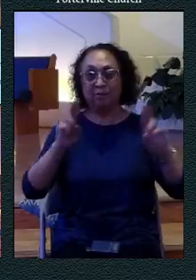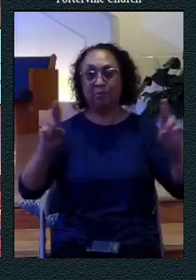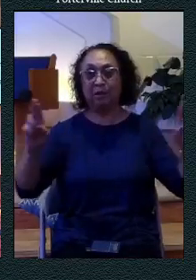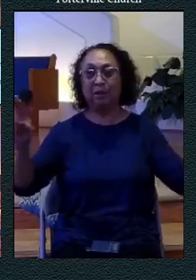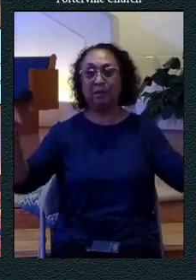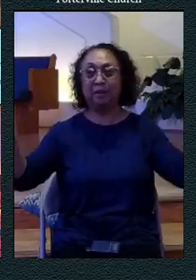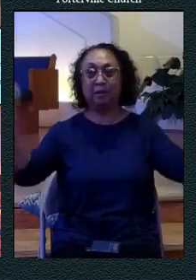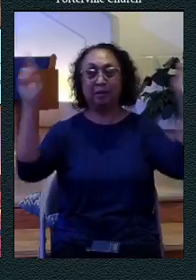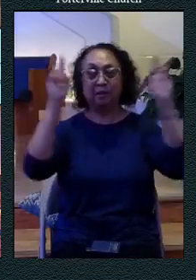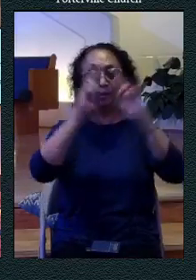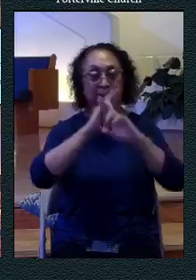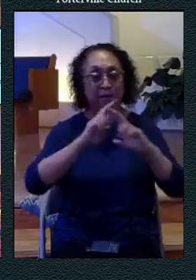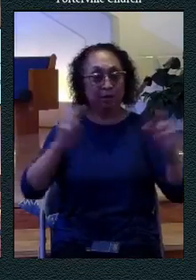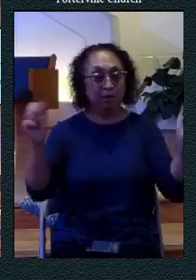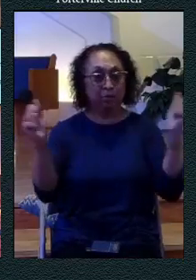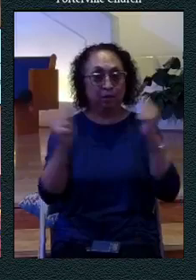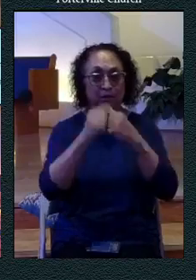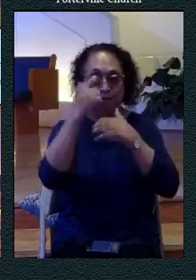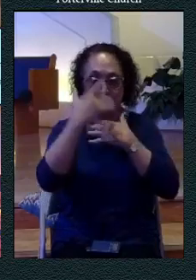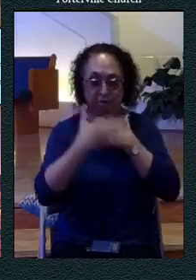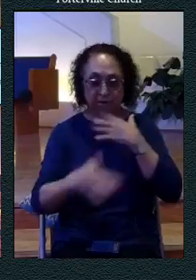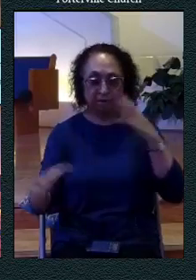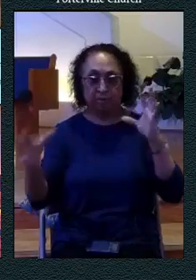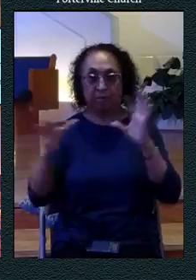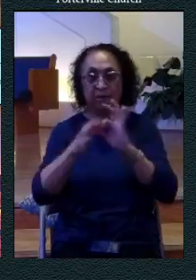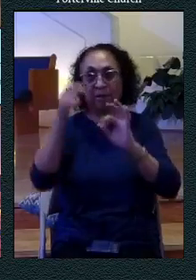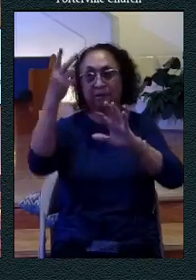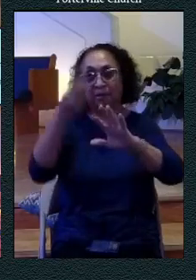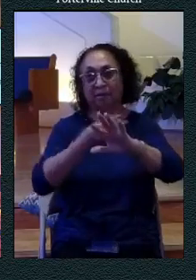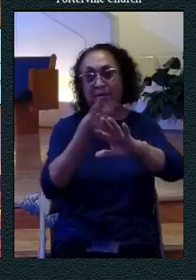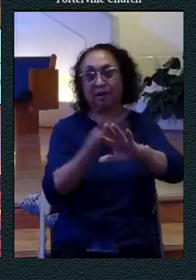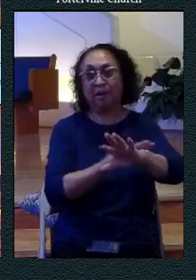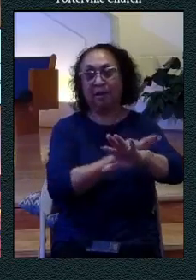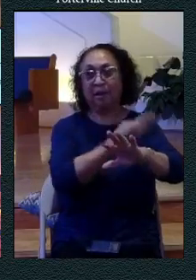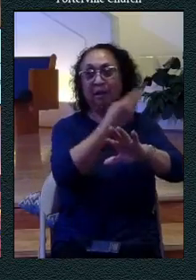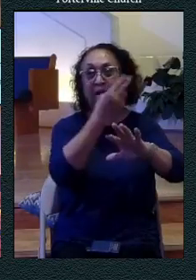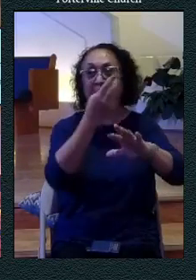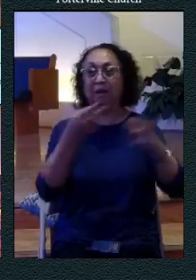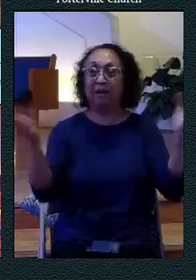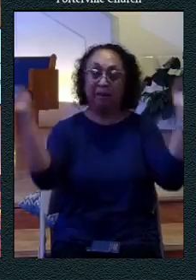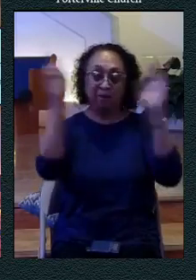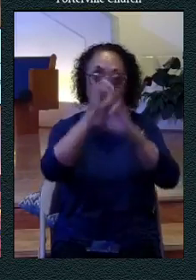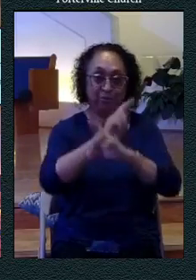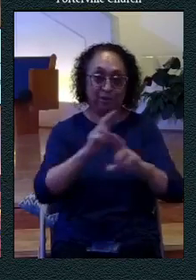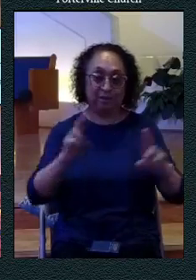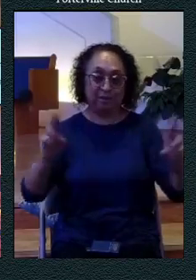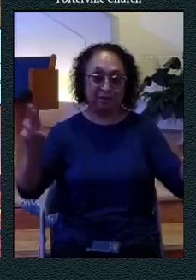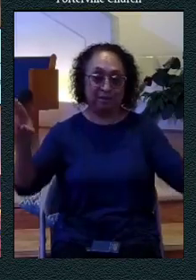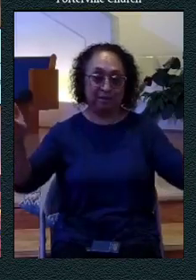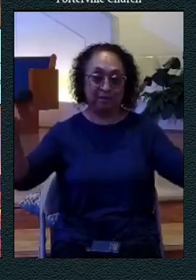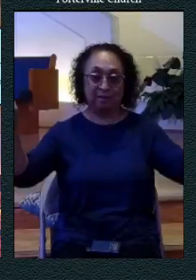Redeemed, redeemed, redeemed by the blood of the Lamb,